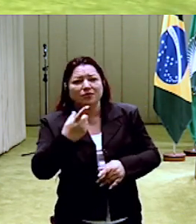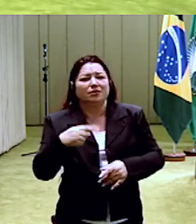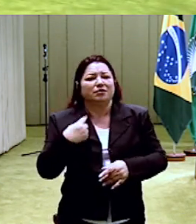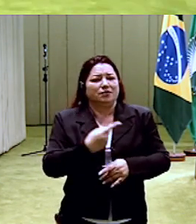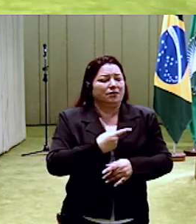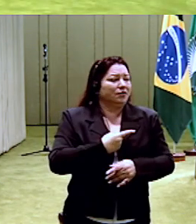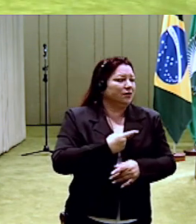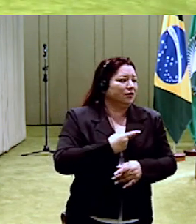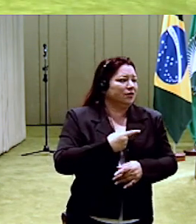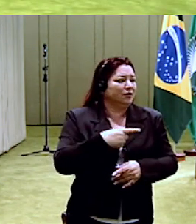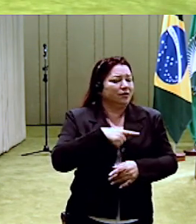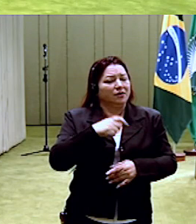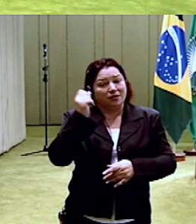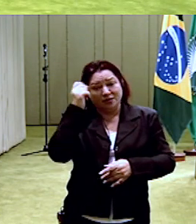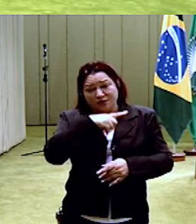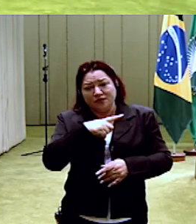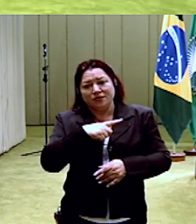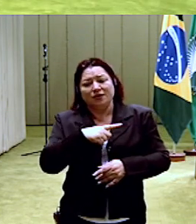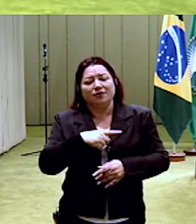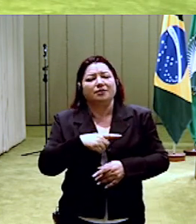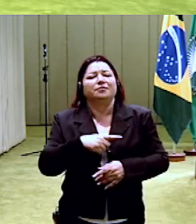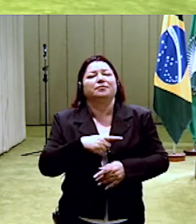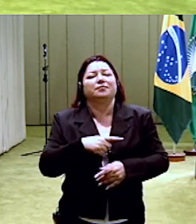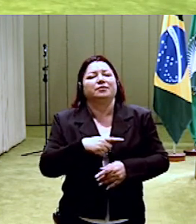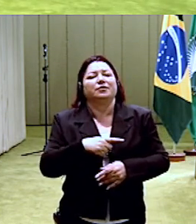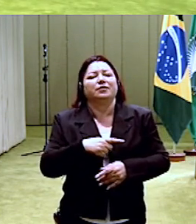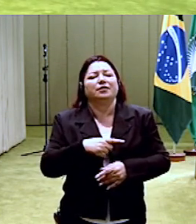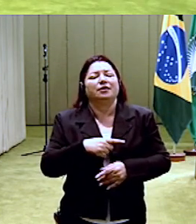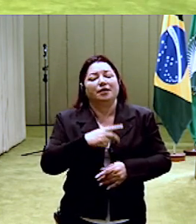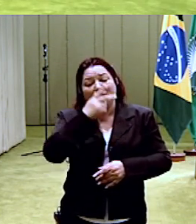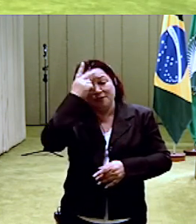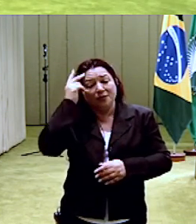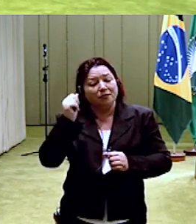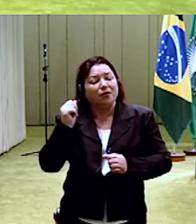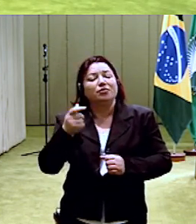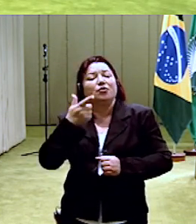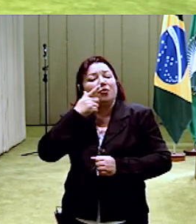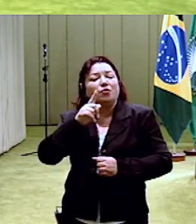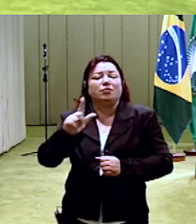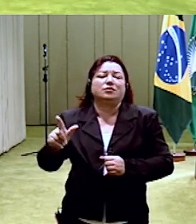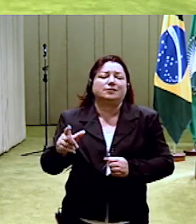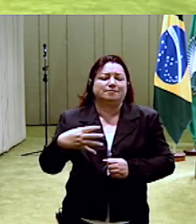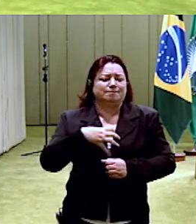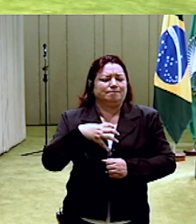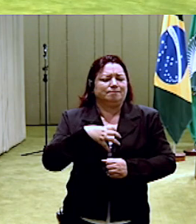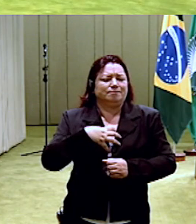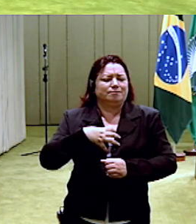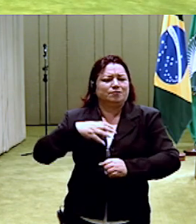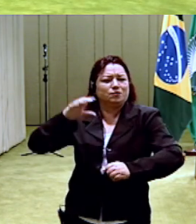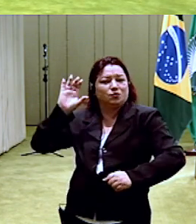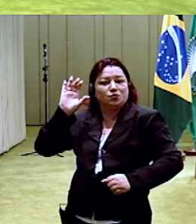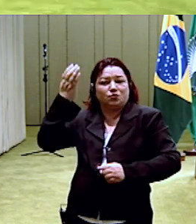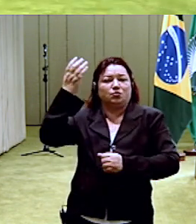have the challenges, this is where you can have a way to have solutions so that you